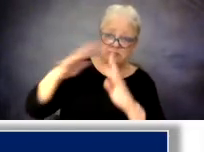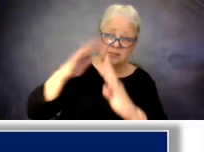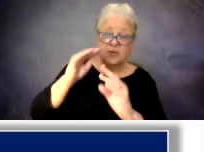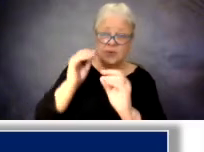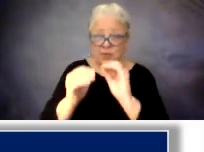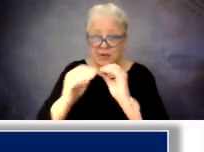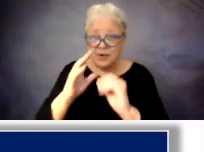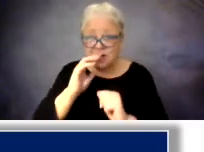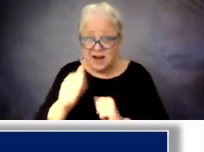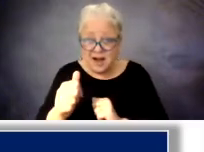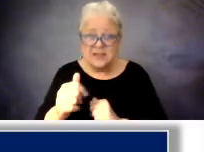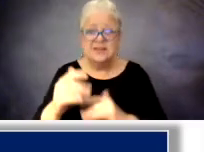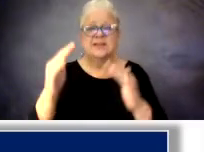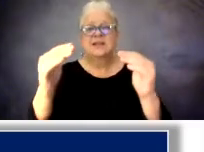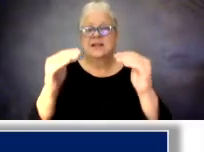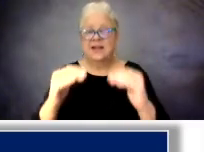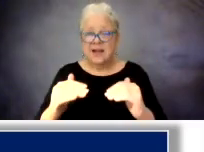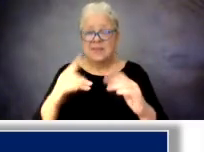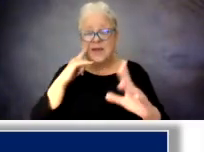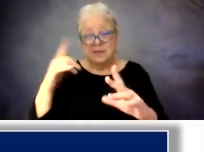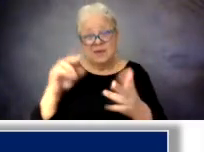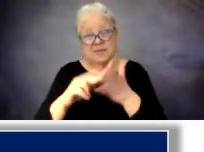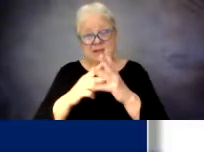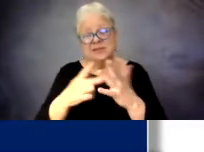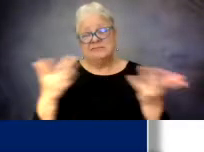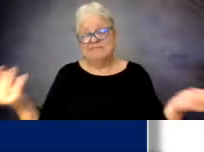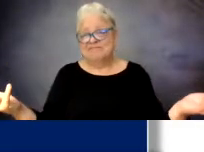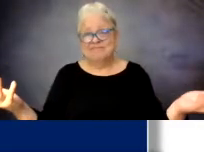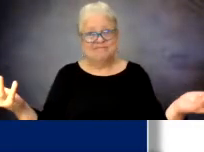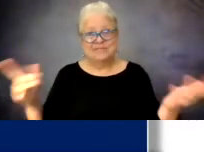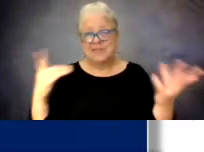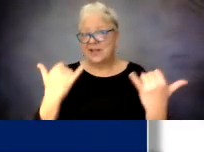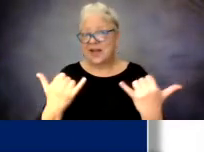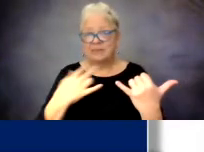care facility and their long-term care needs.